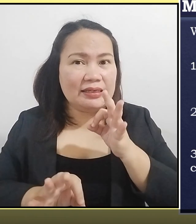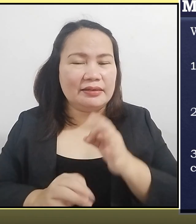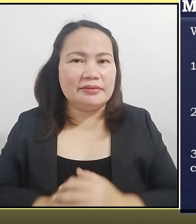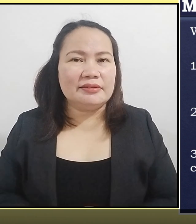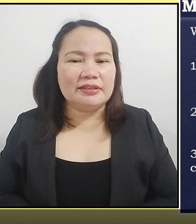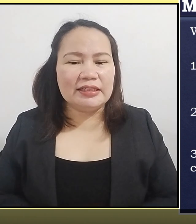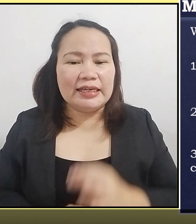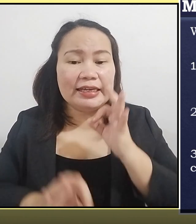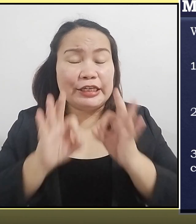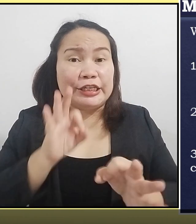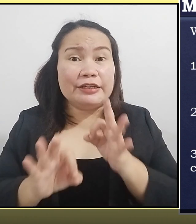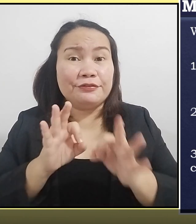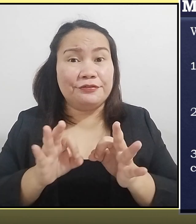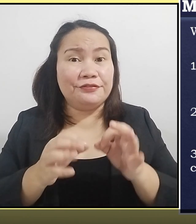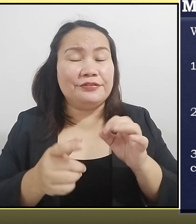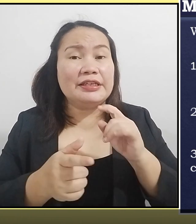is